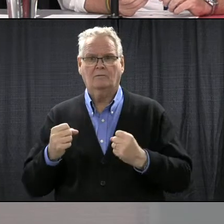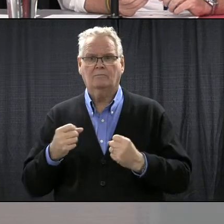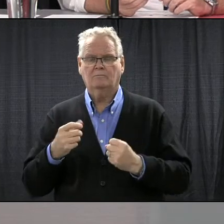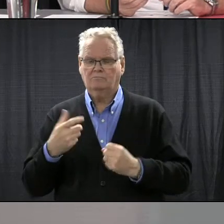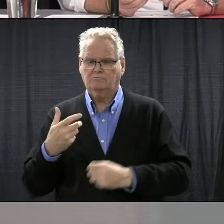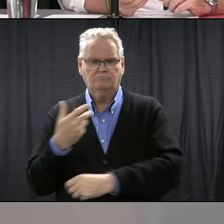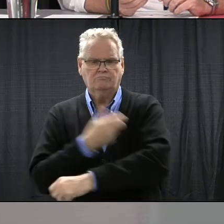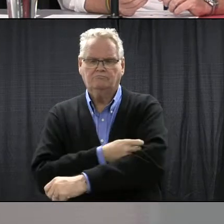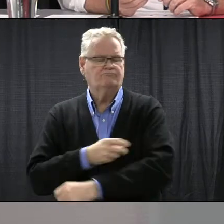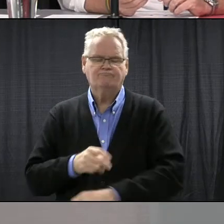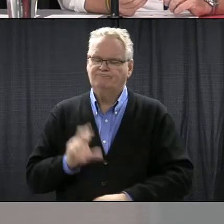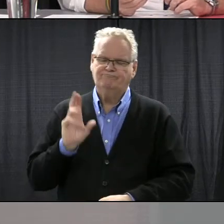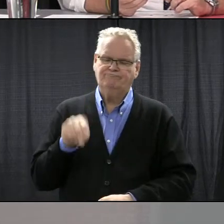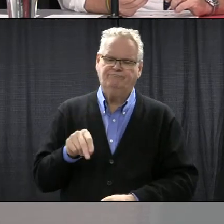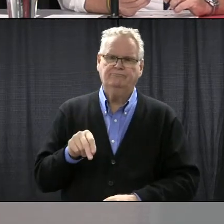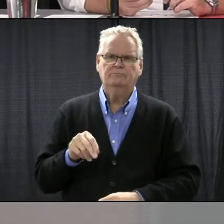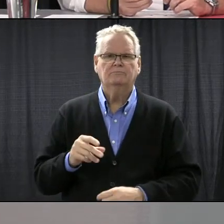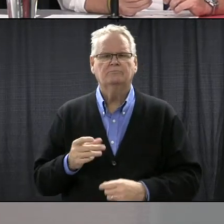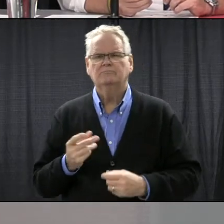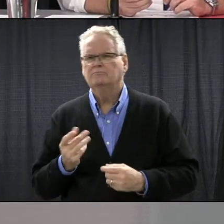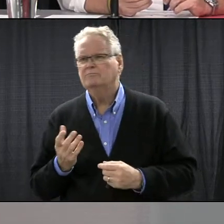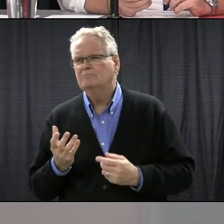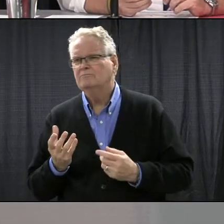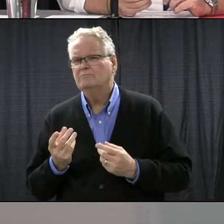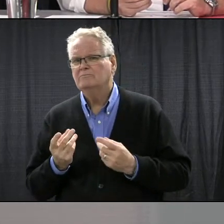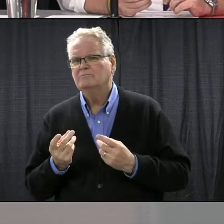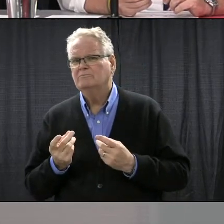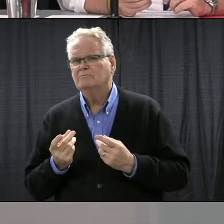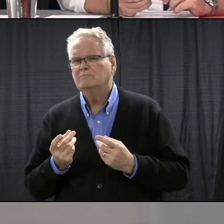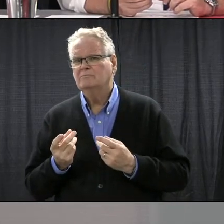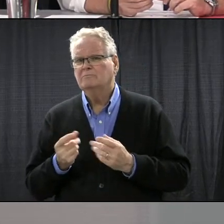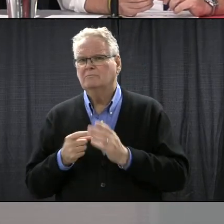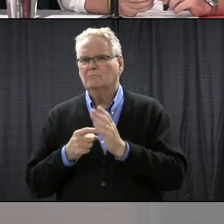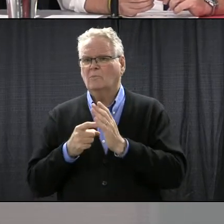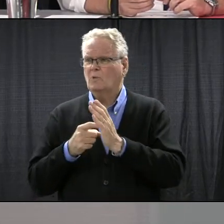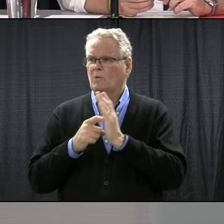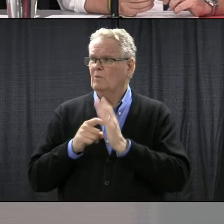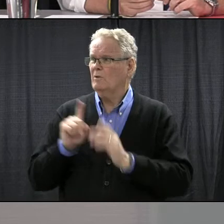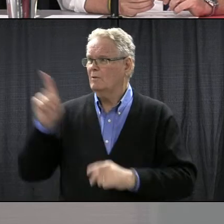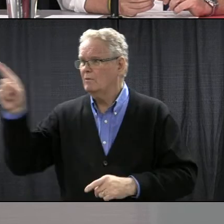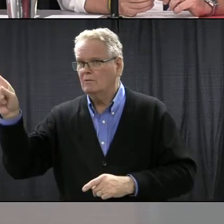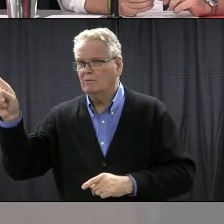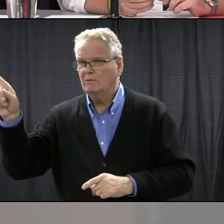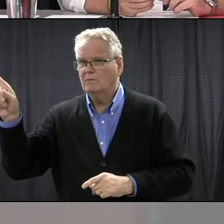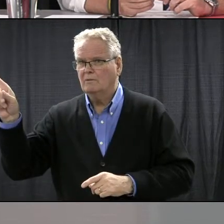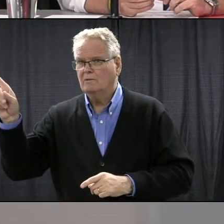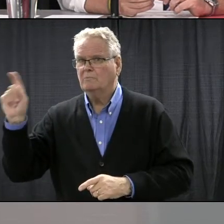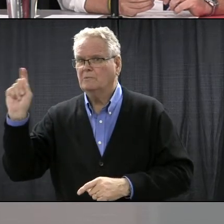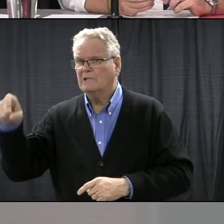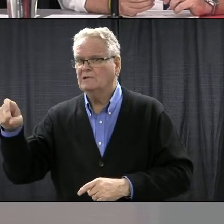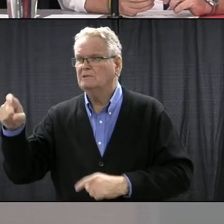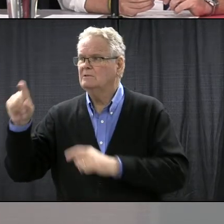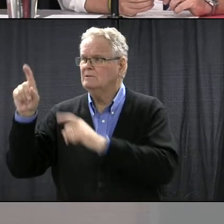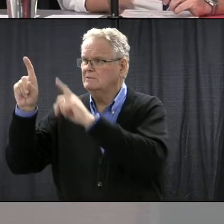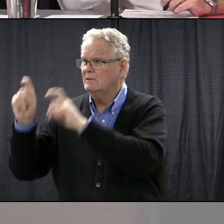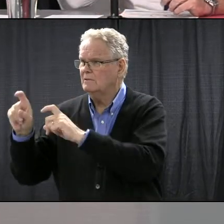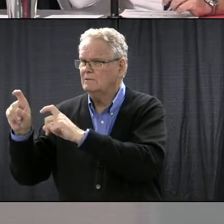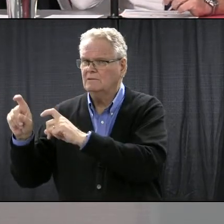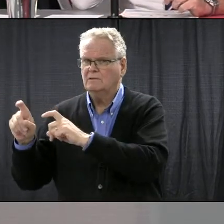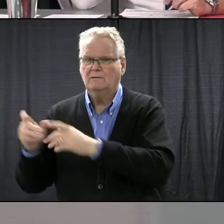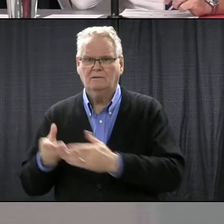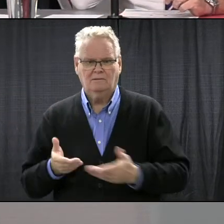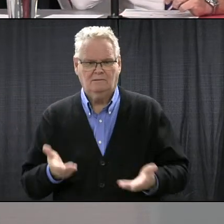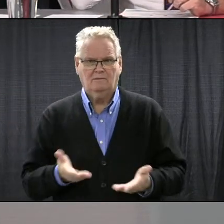asking people who are coming in to have a negative test, why isn't there an easy way for people who are going out to be able to get that test before they